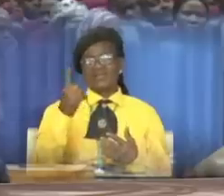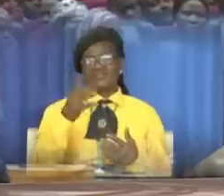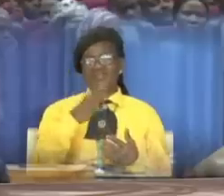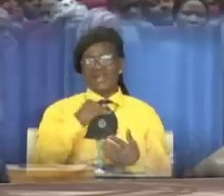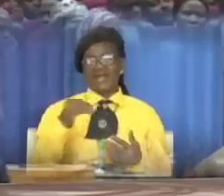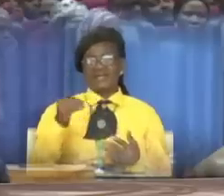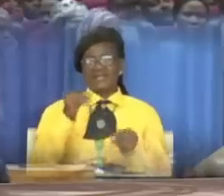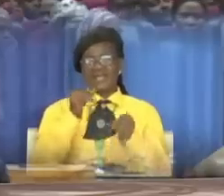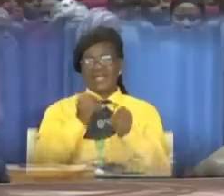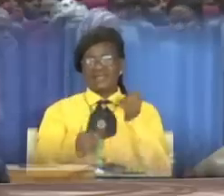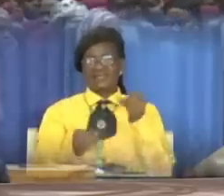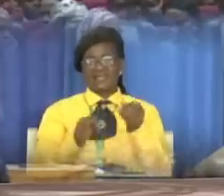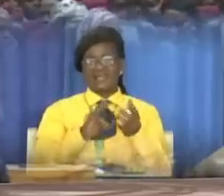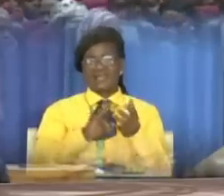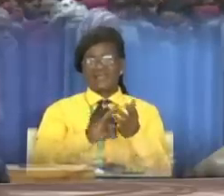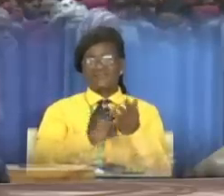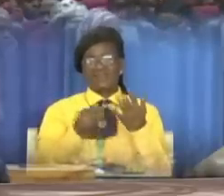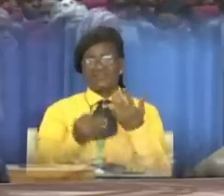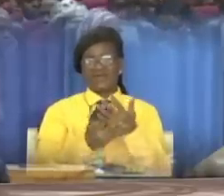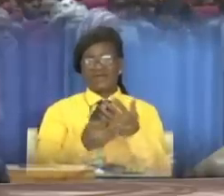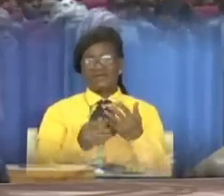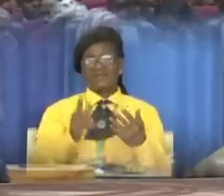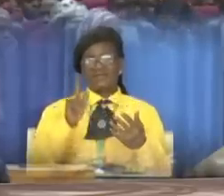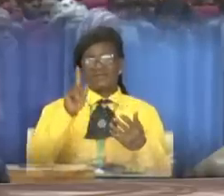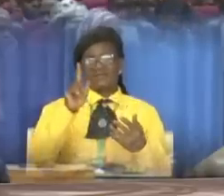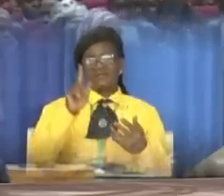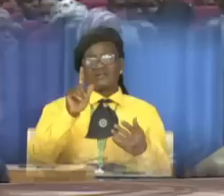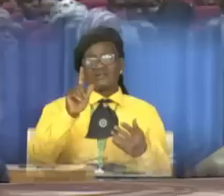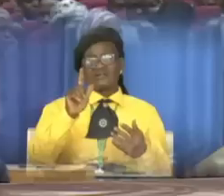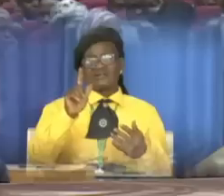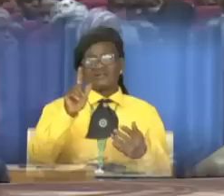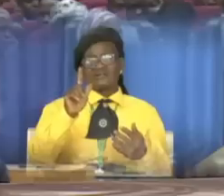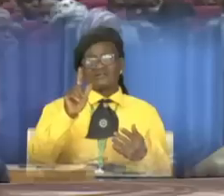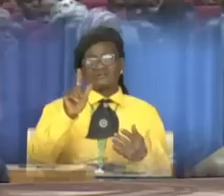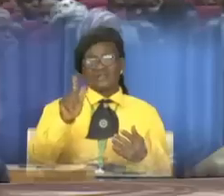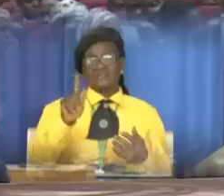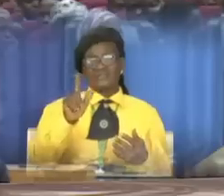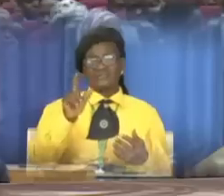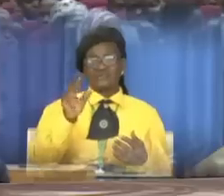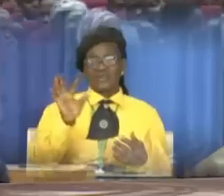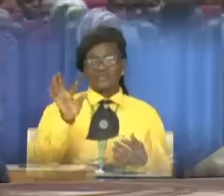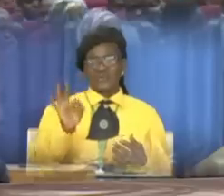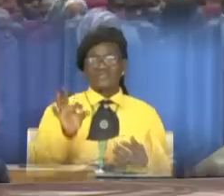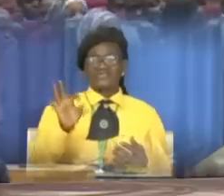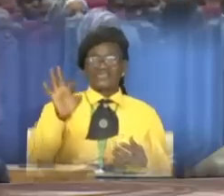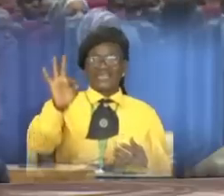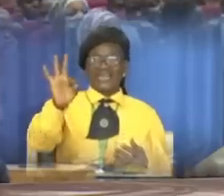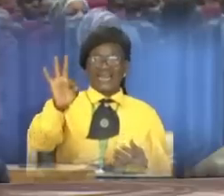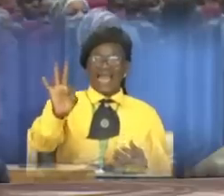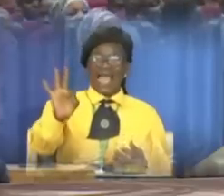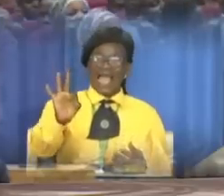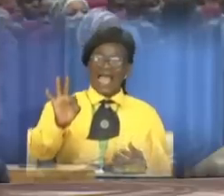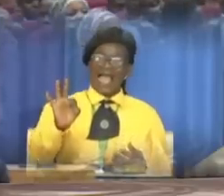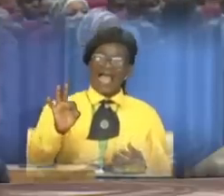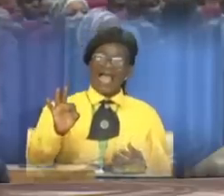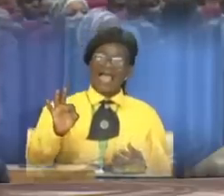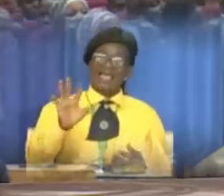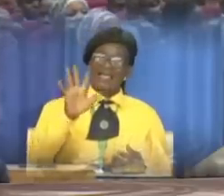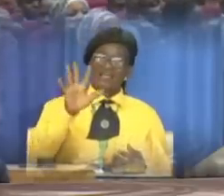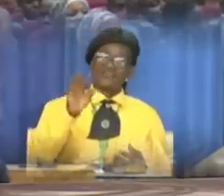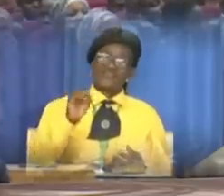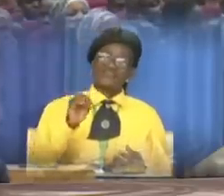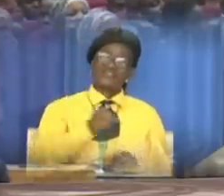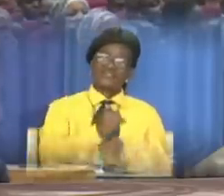29. Just 50 days only. And as usual, if you're already over 70,